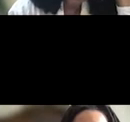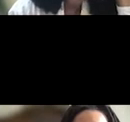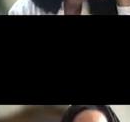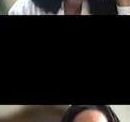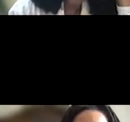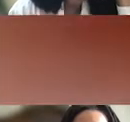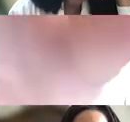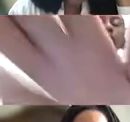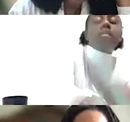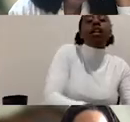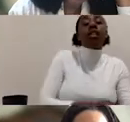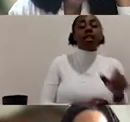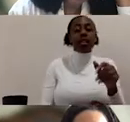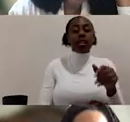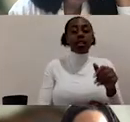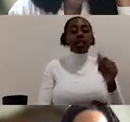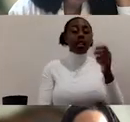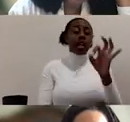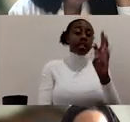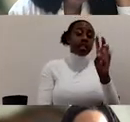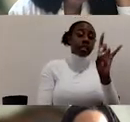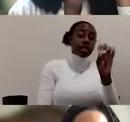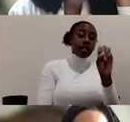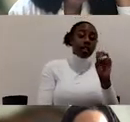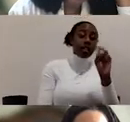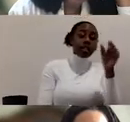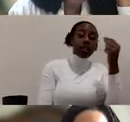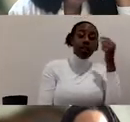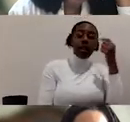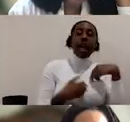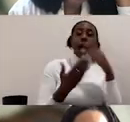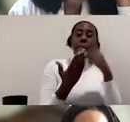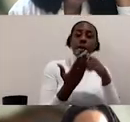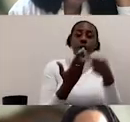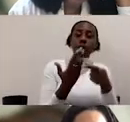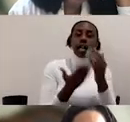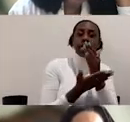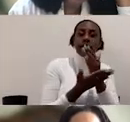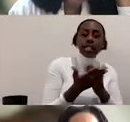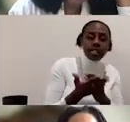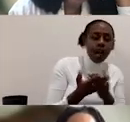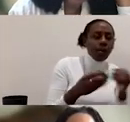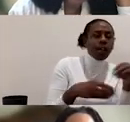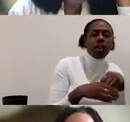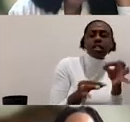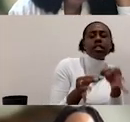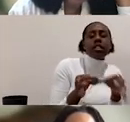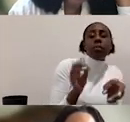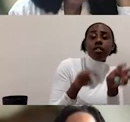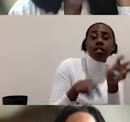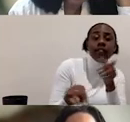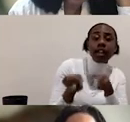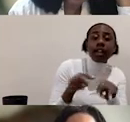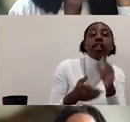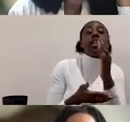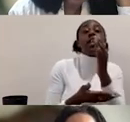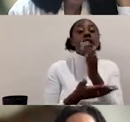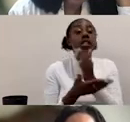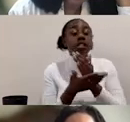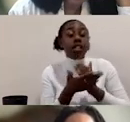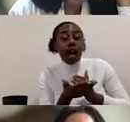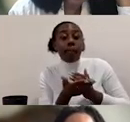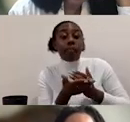had programs, some involving simple surveillance, some involving ways of